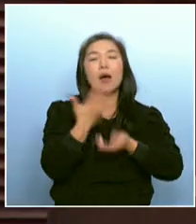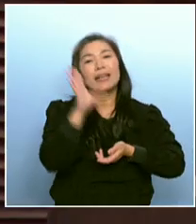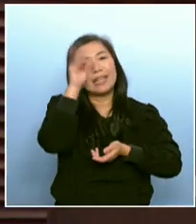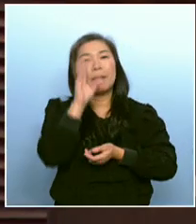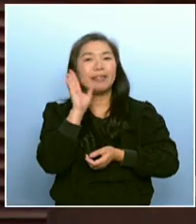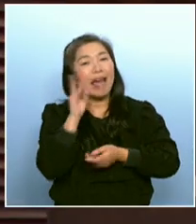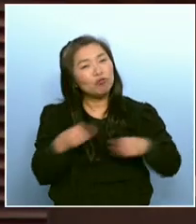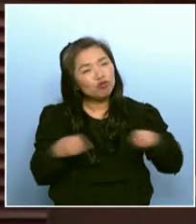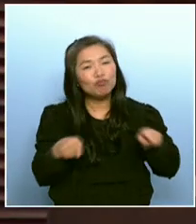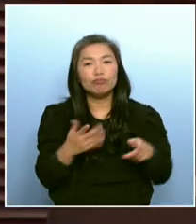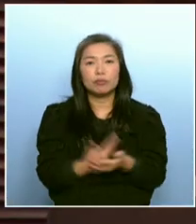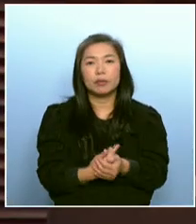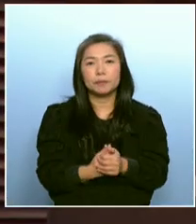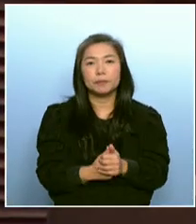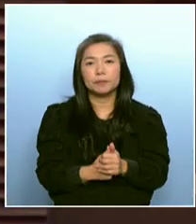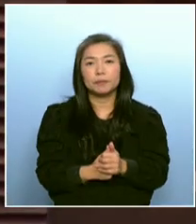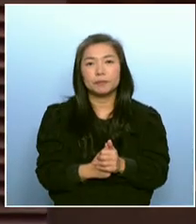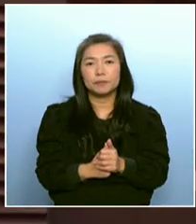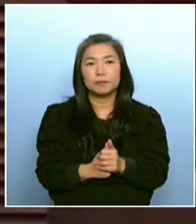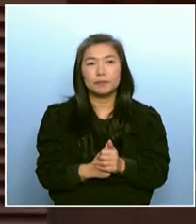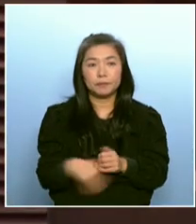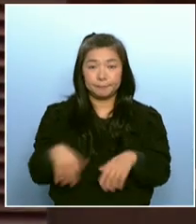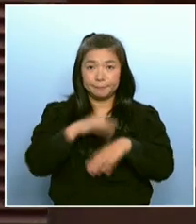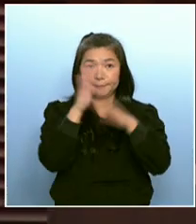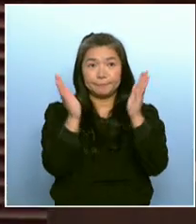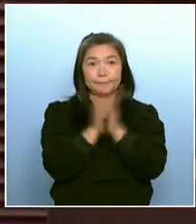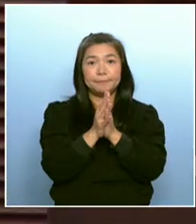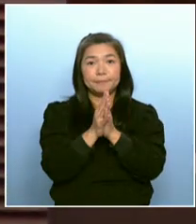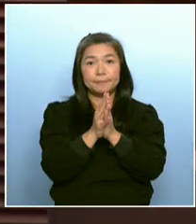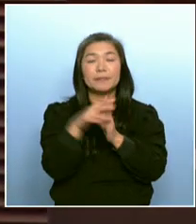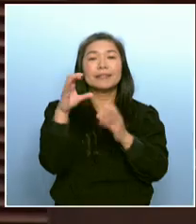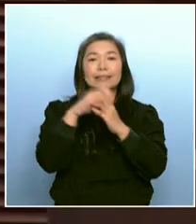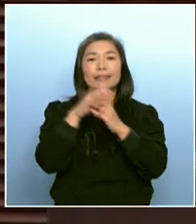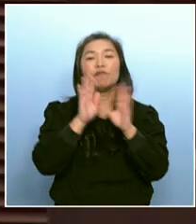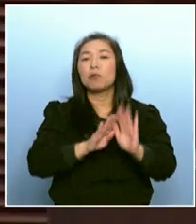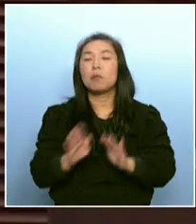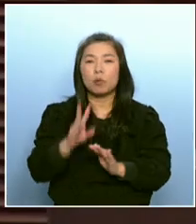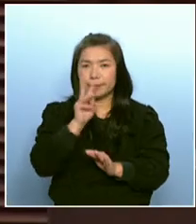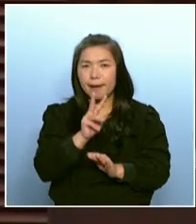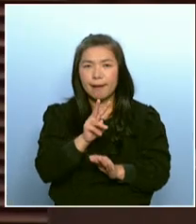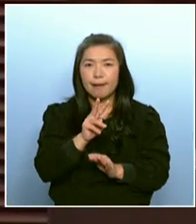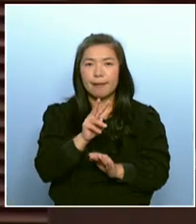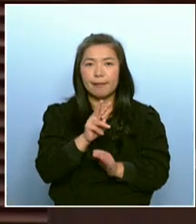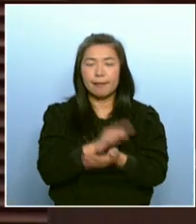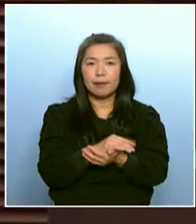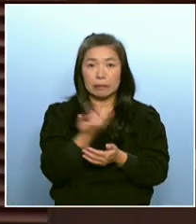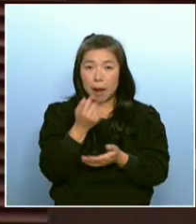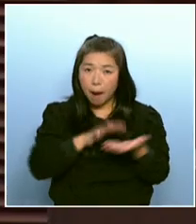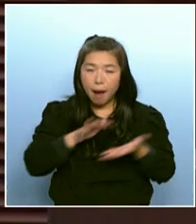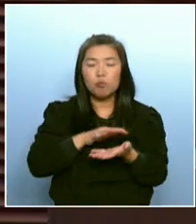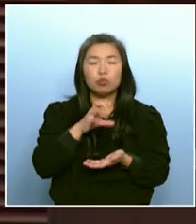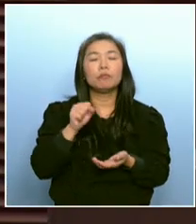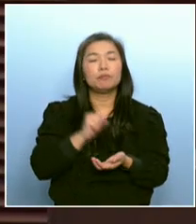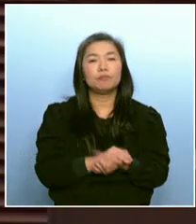evening. There are different activities, both during the day and at night for elderly people. But we will